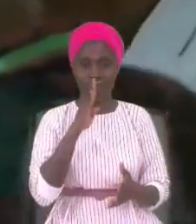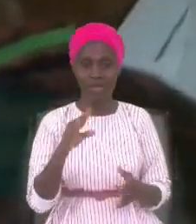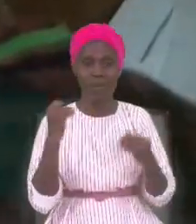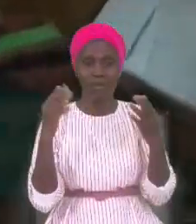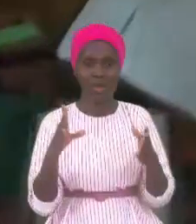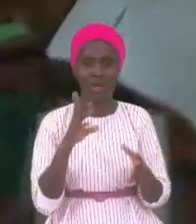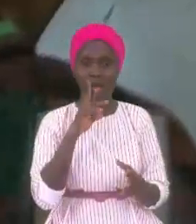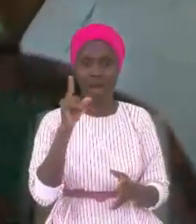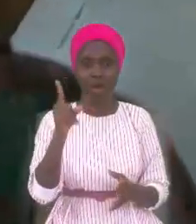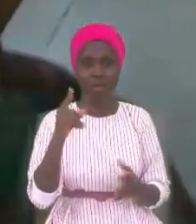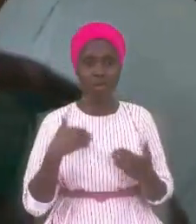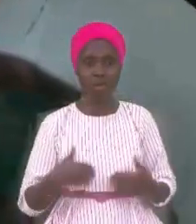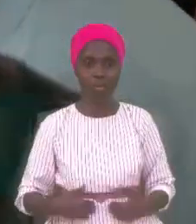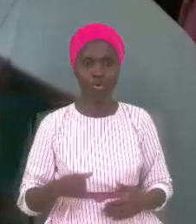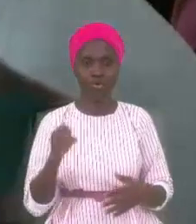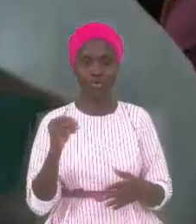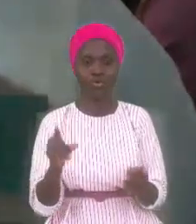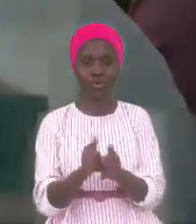is Christ. And then